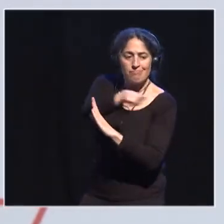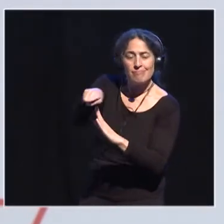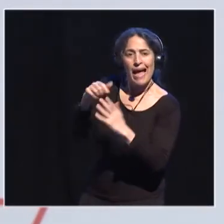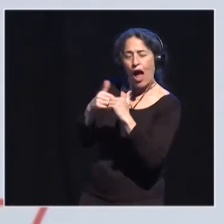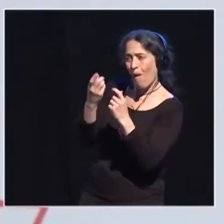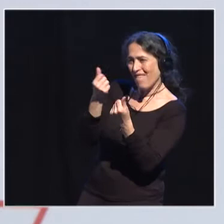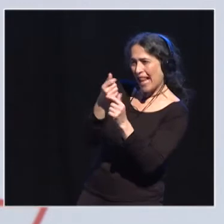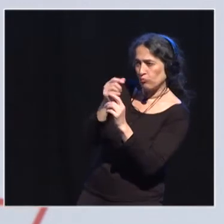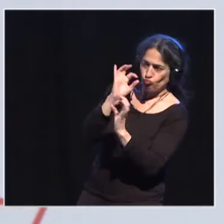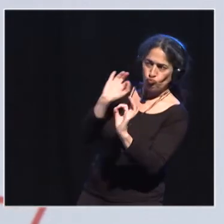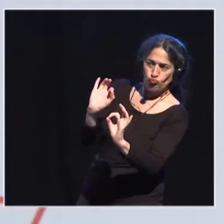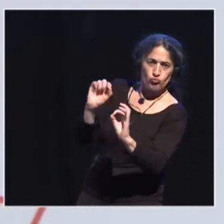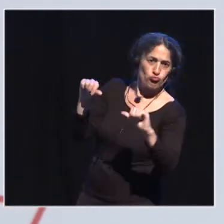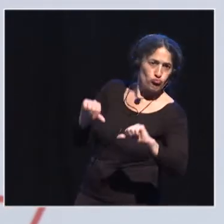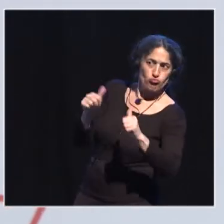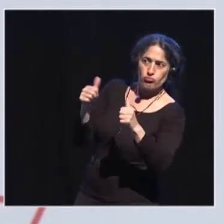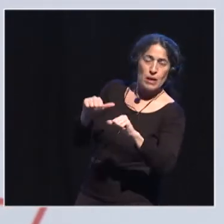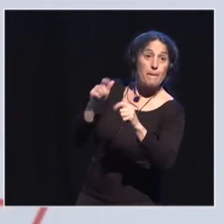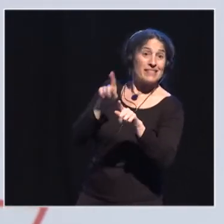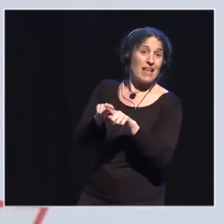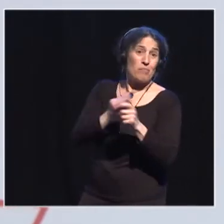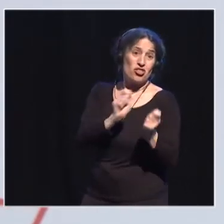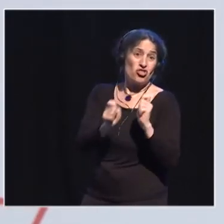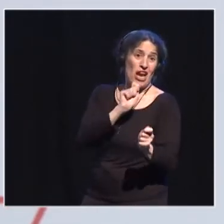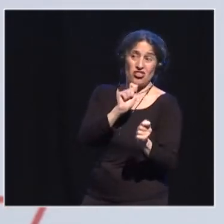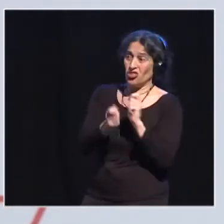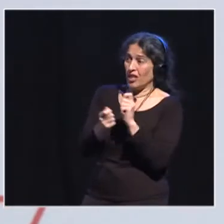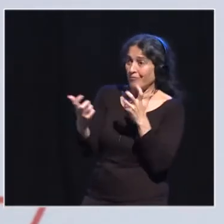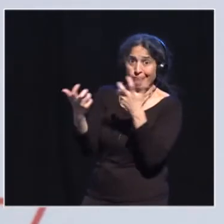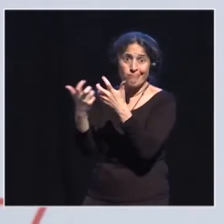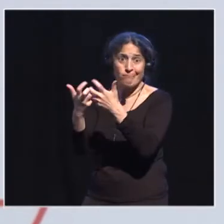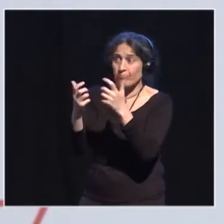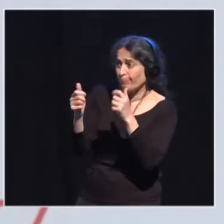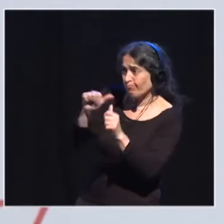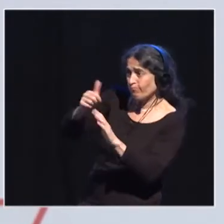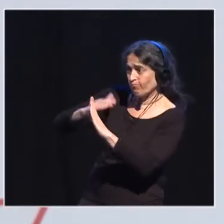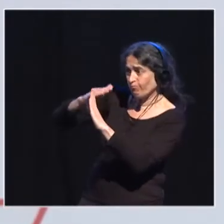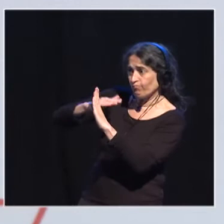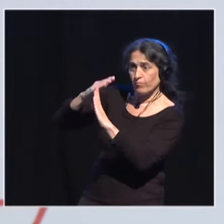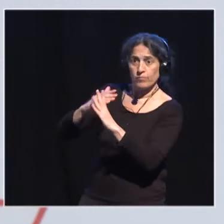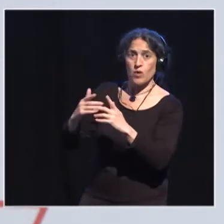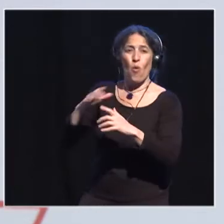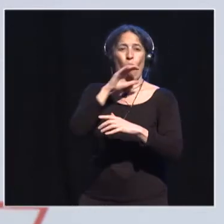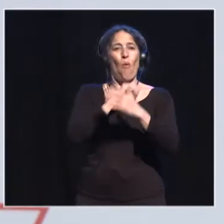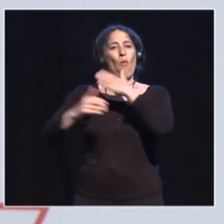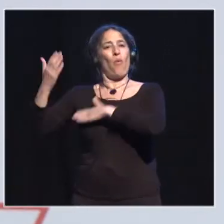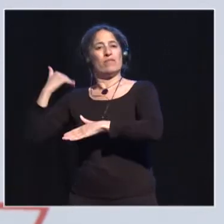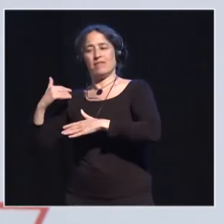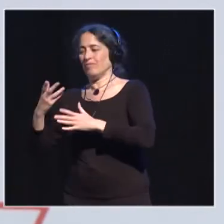or not so young necessarily, in the sector. And venture capital could be one of